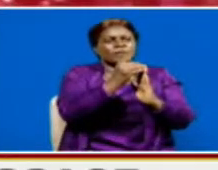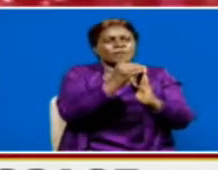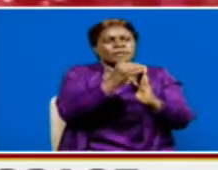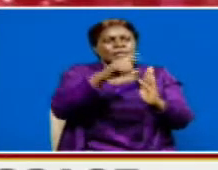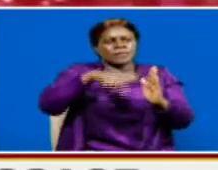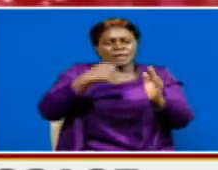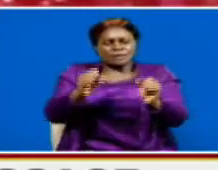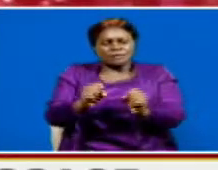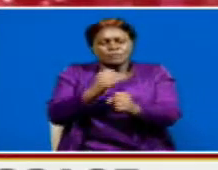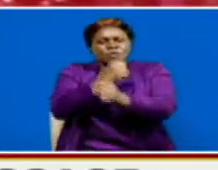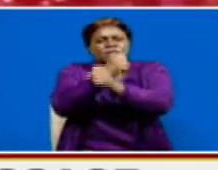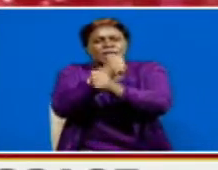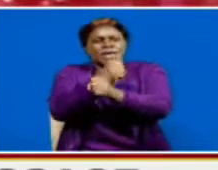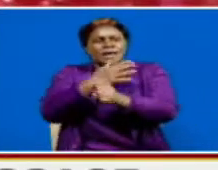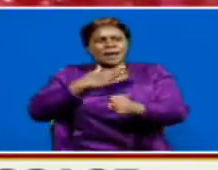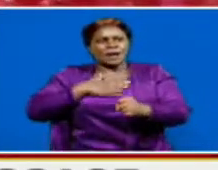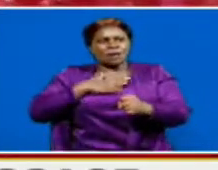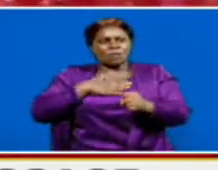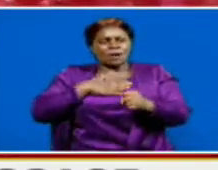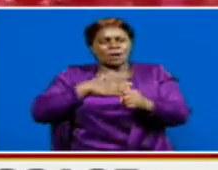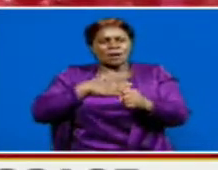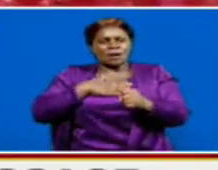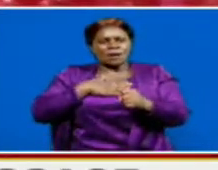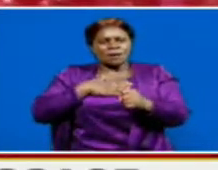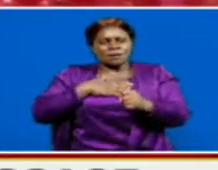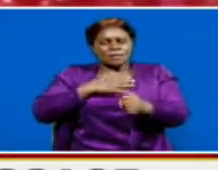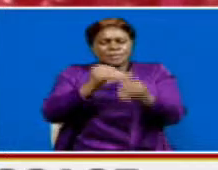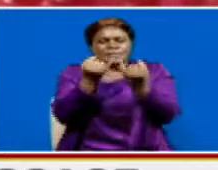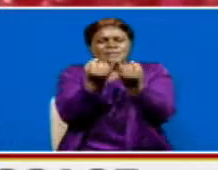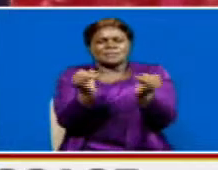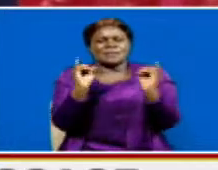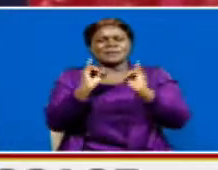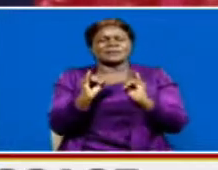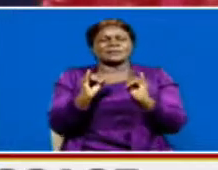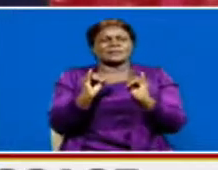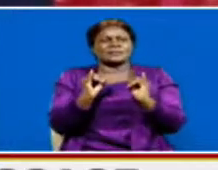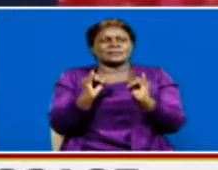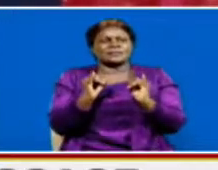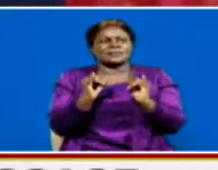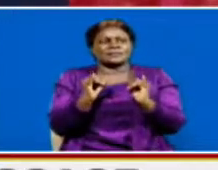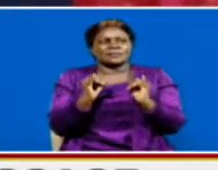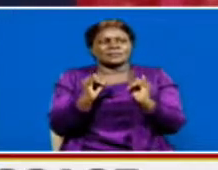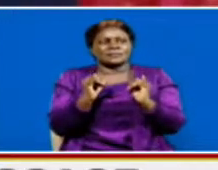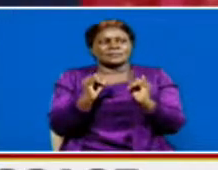as to safeguard our sovereignty and independence.